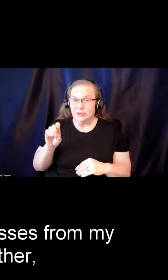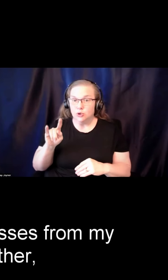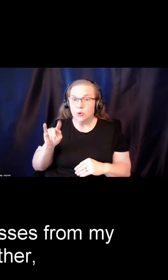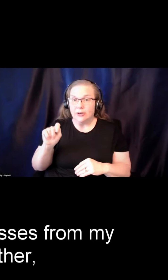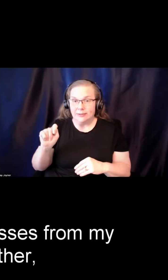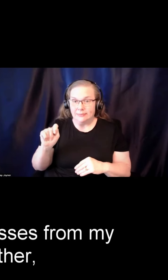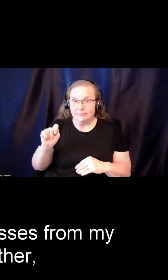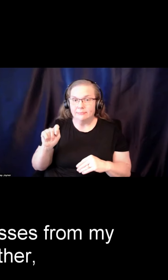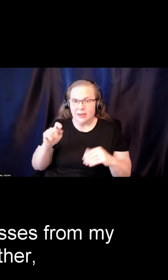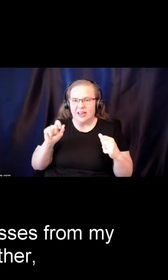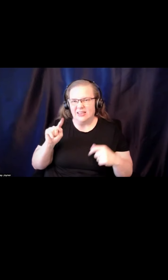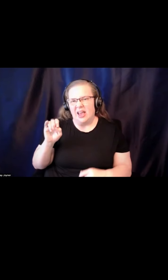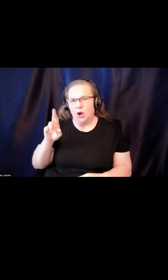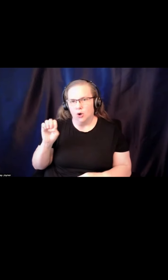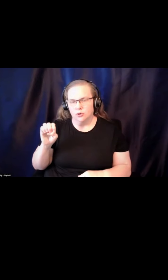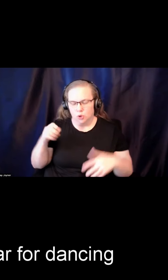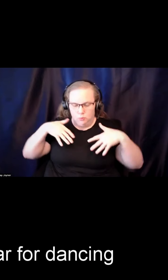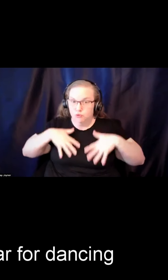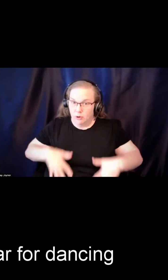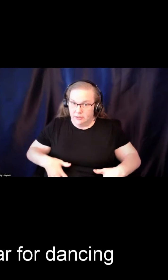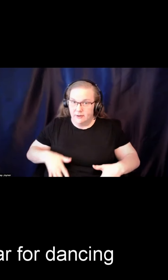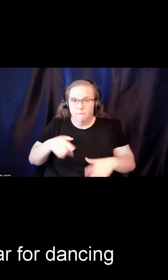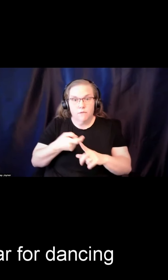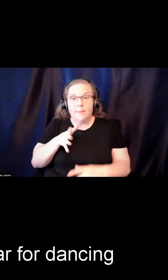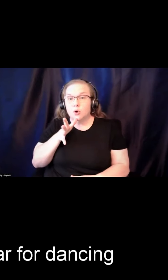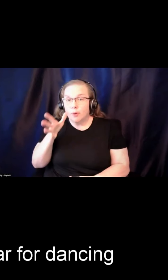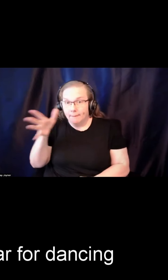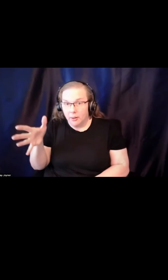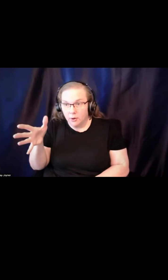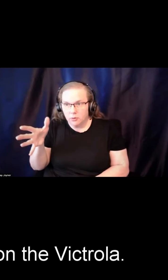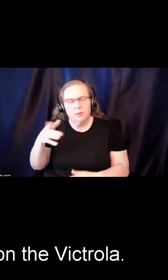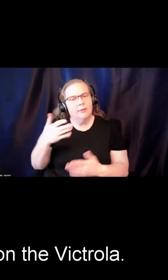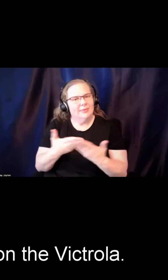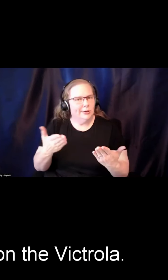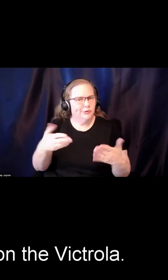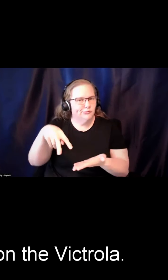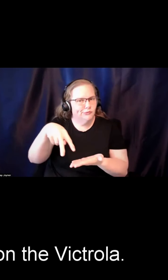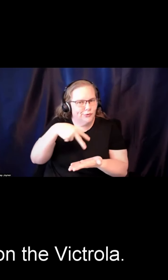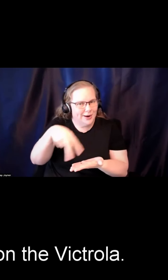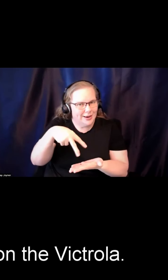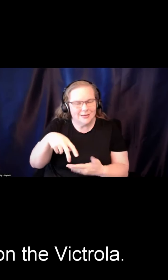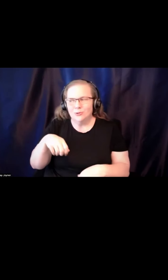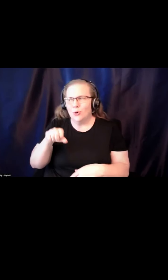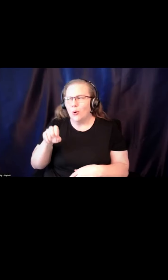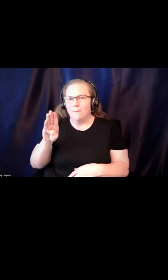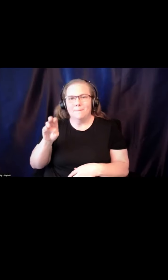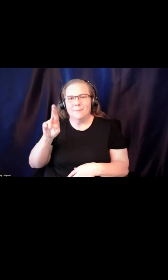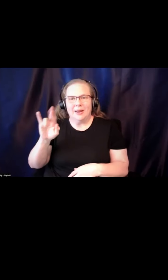silky dresses from my grandmother, dresses you'd wear for dancing to Bunny Berrigan on the